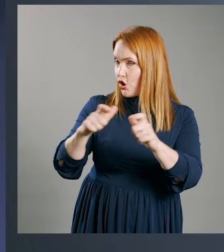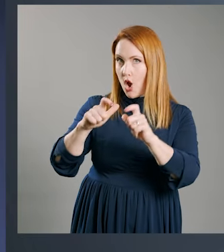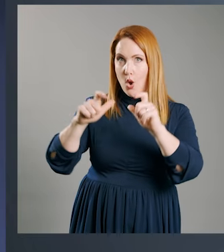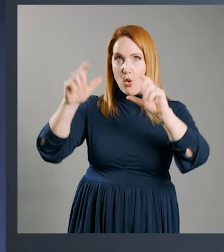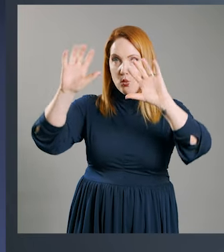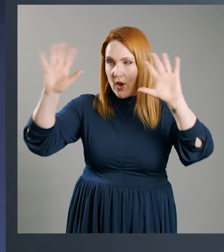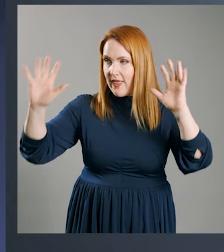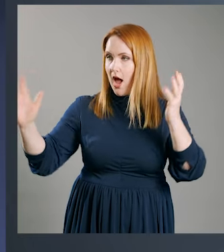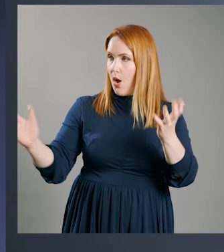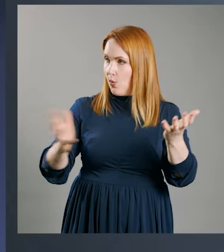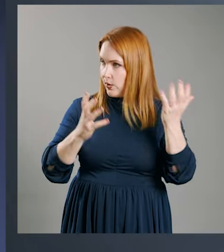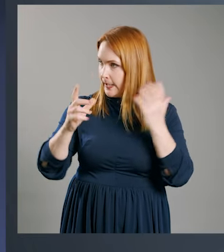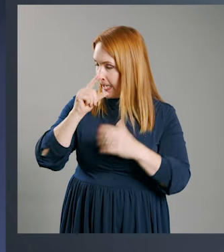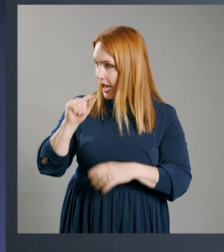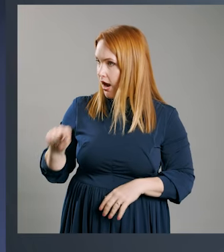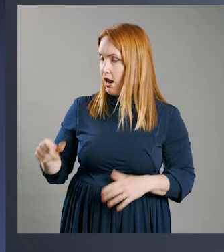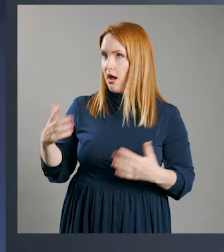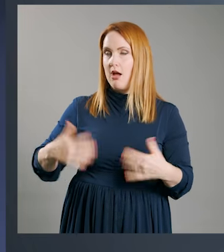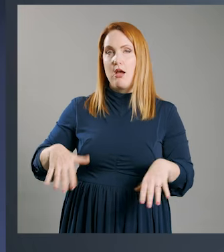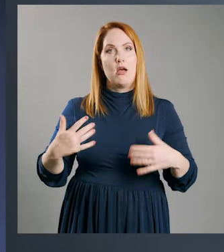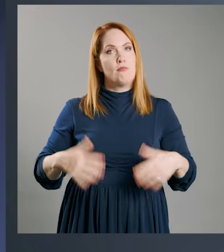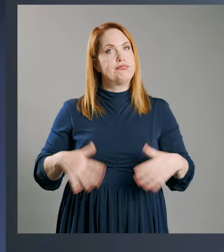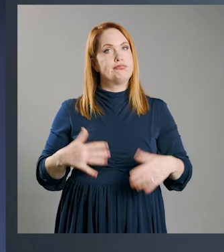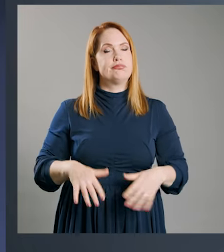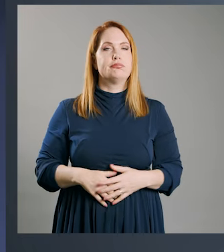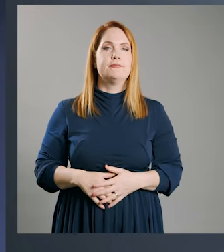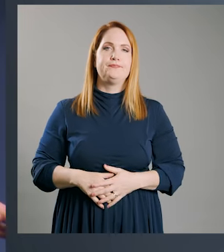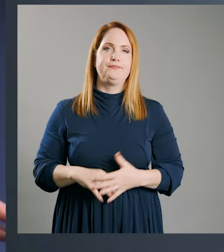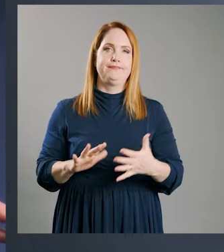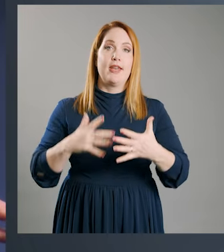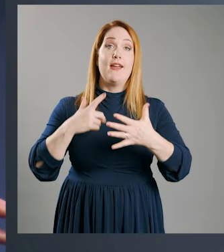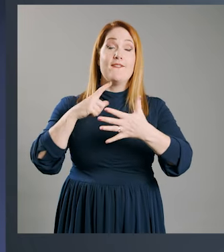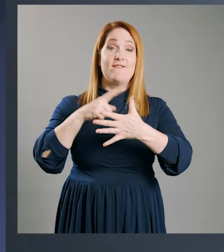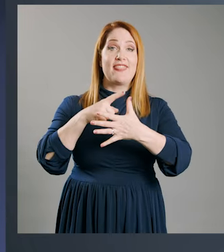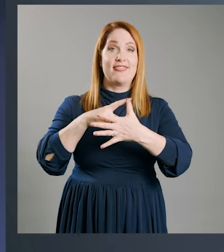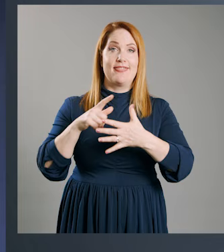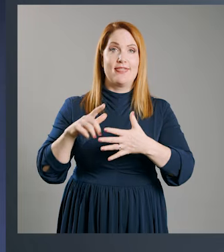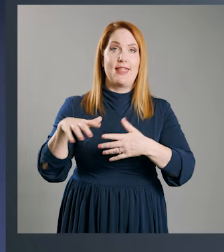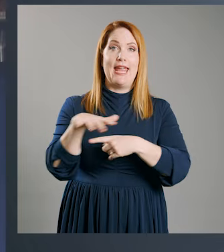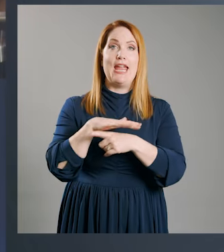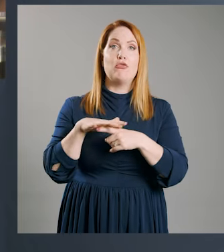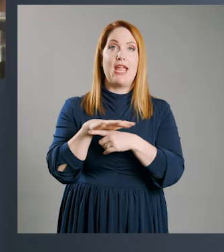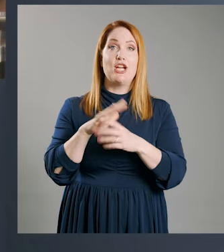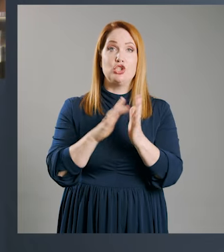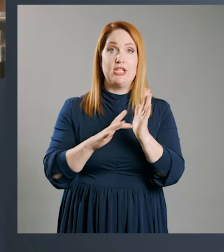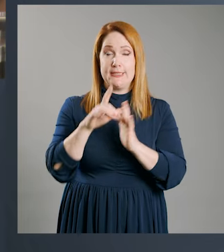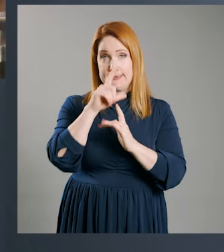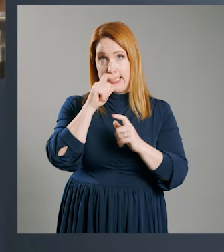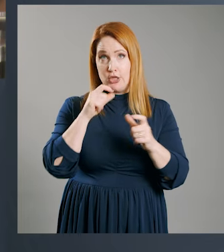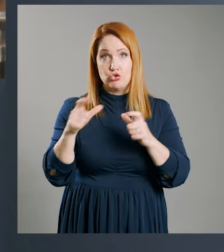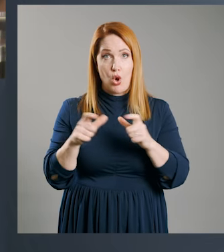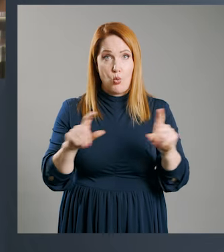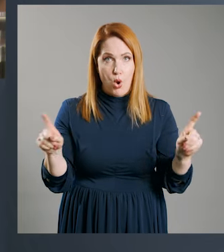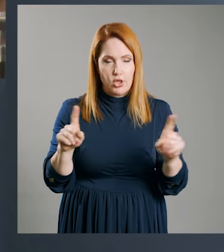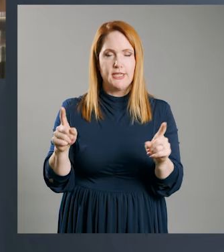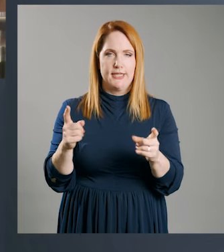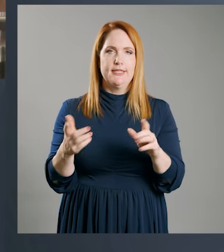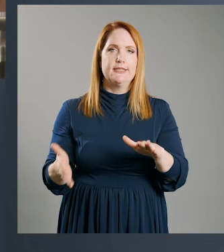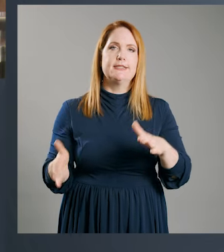authority. The fifth area of authority that Jesus exercised was ruling over